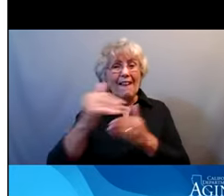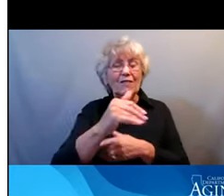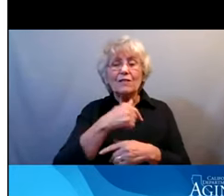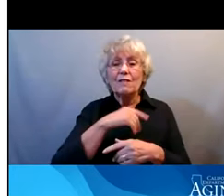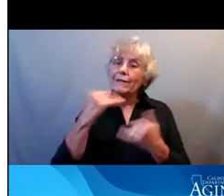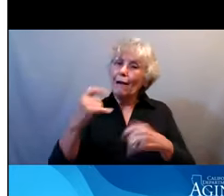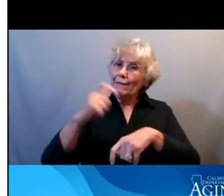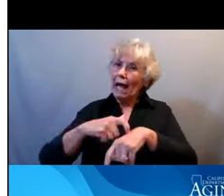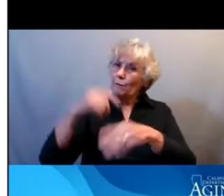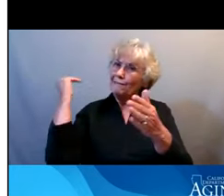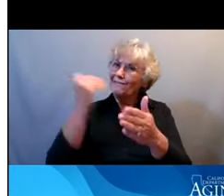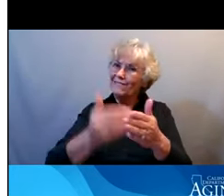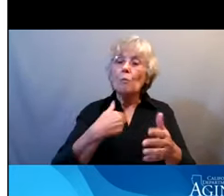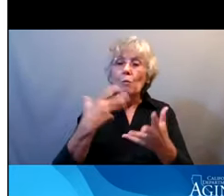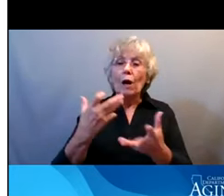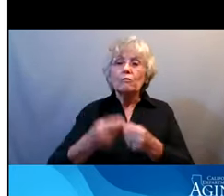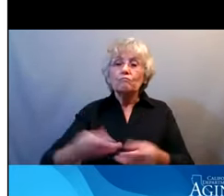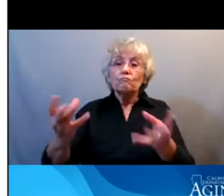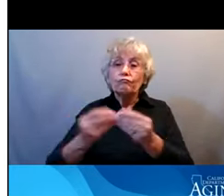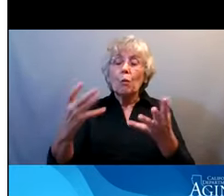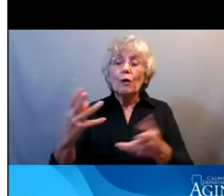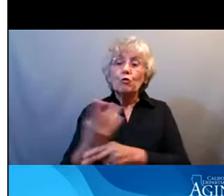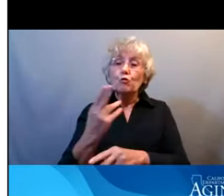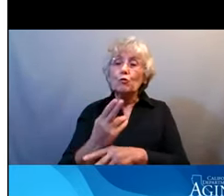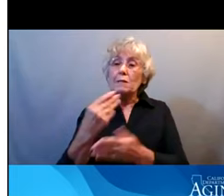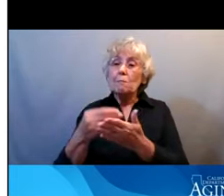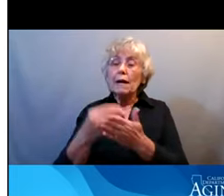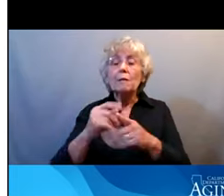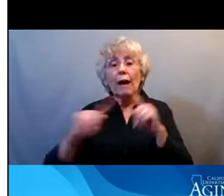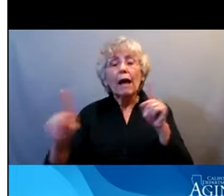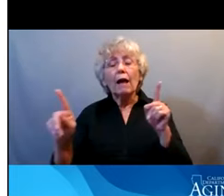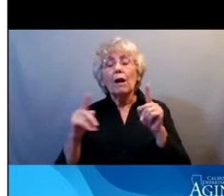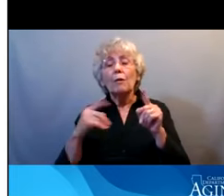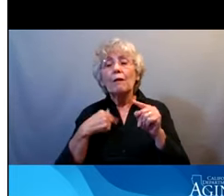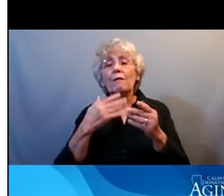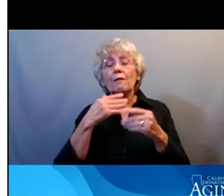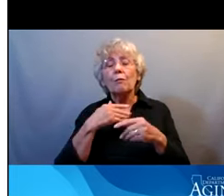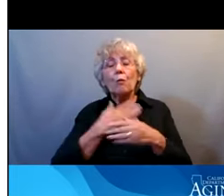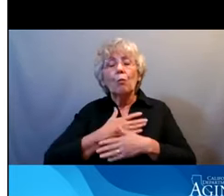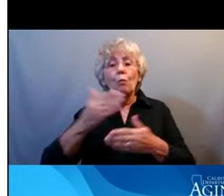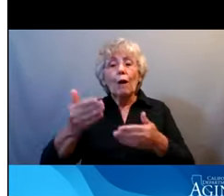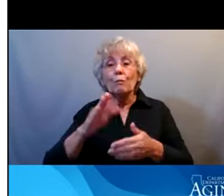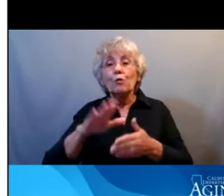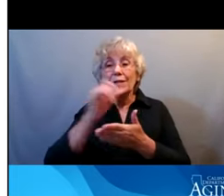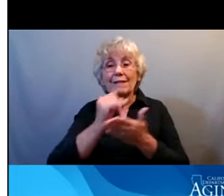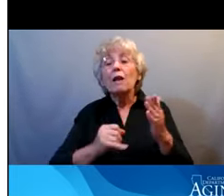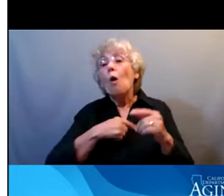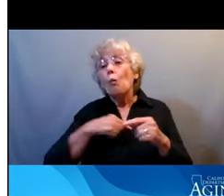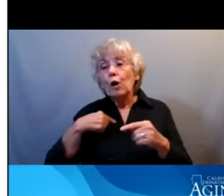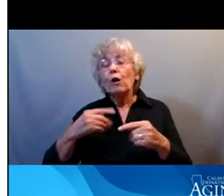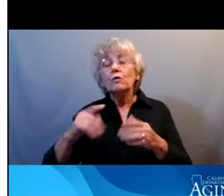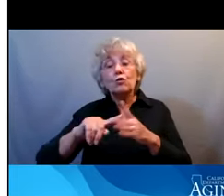money and the devices out as quickly as possible. But yes, I think we'd welcome your design. We started with the AAAs, but we're happy